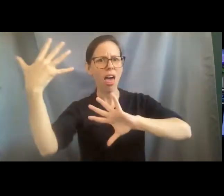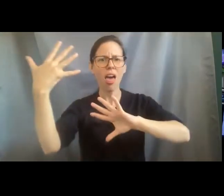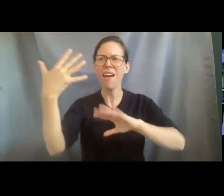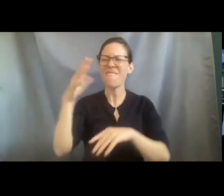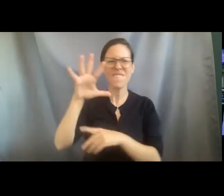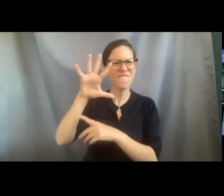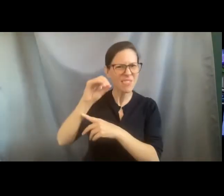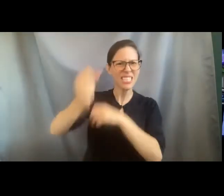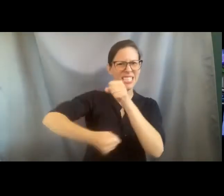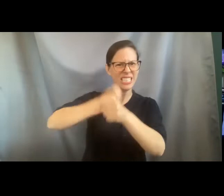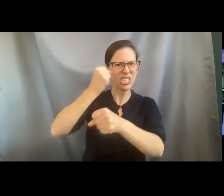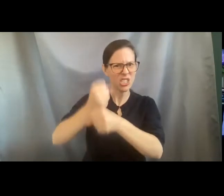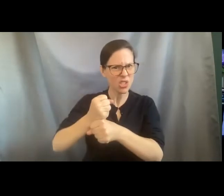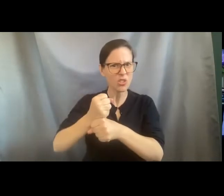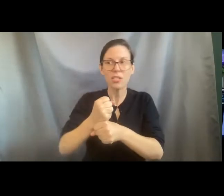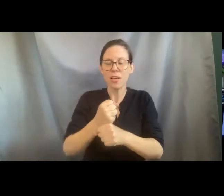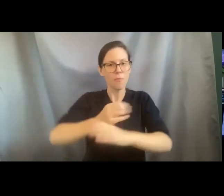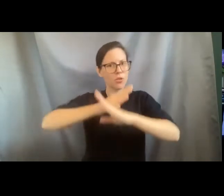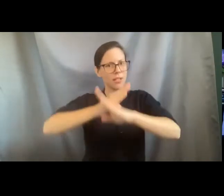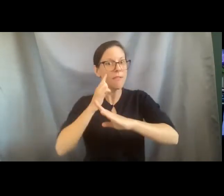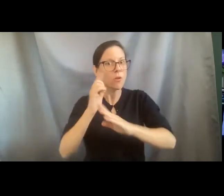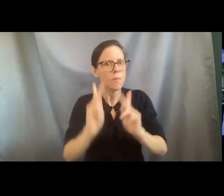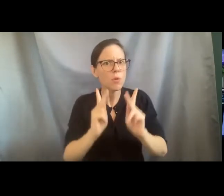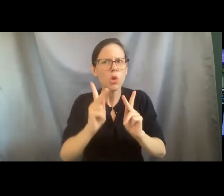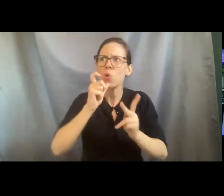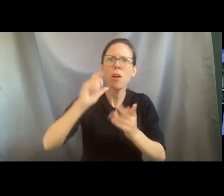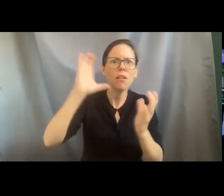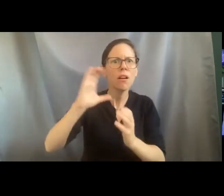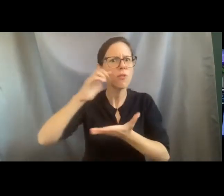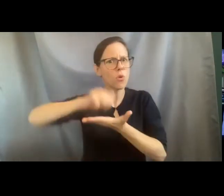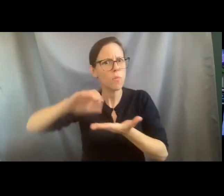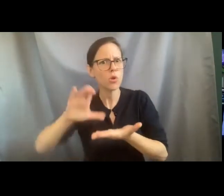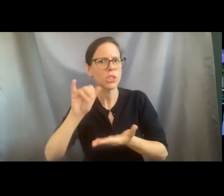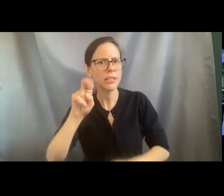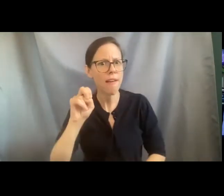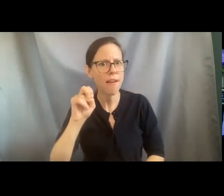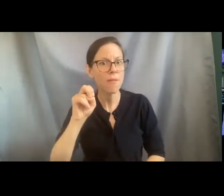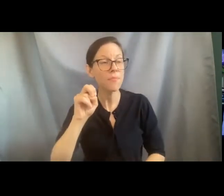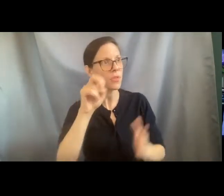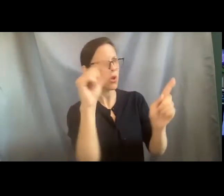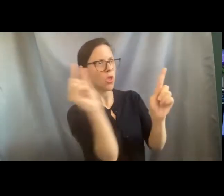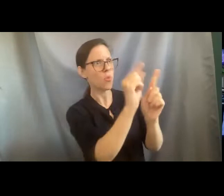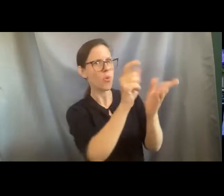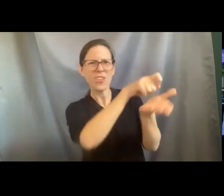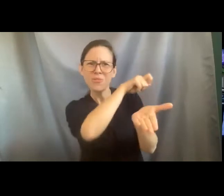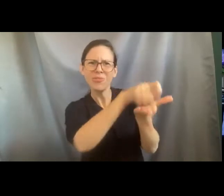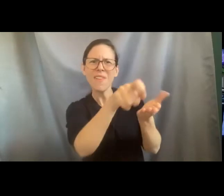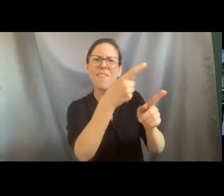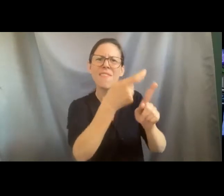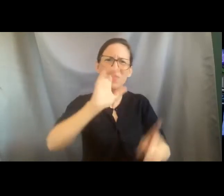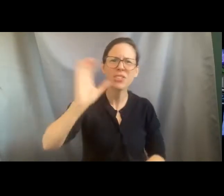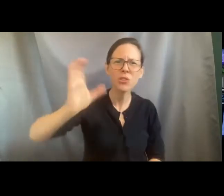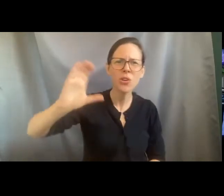seeking abortion care. Words that are spurred by conservative political